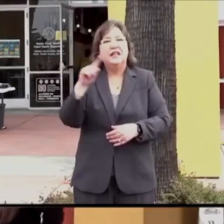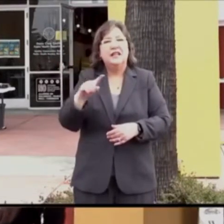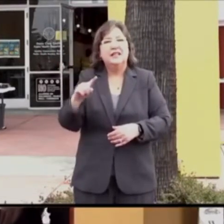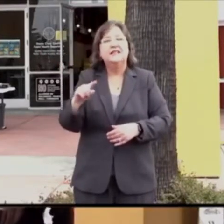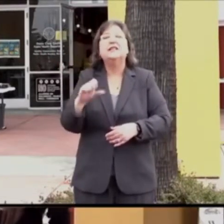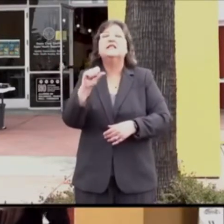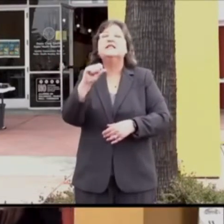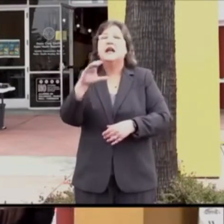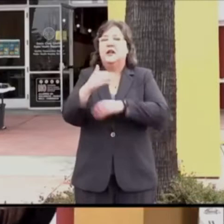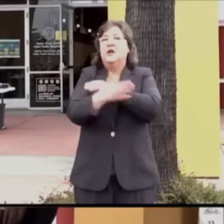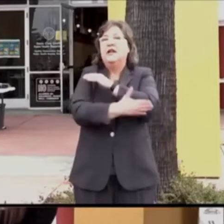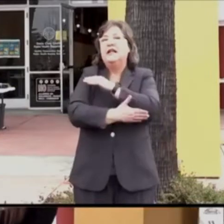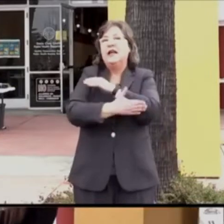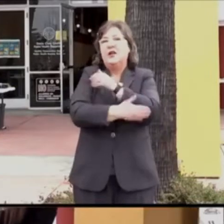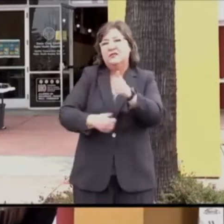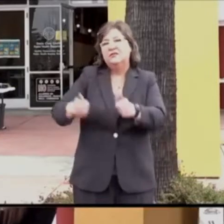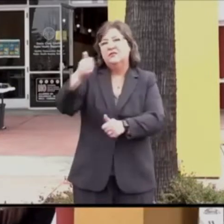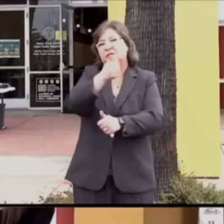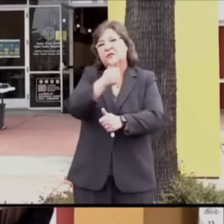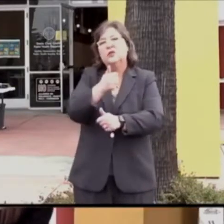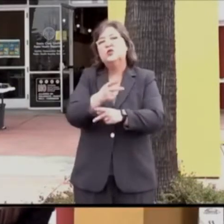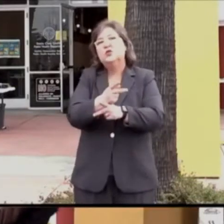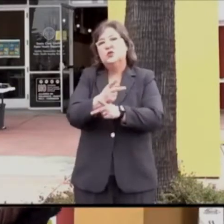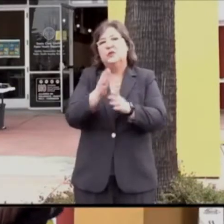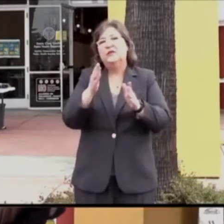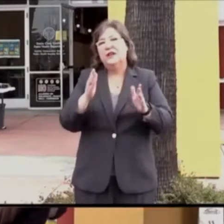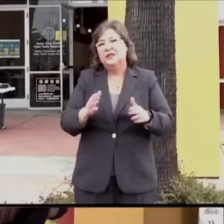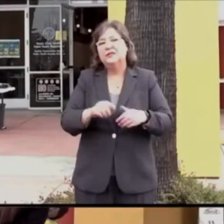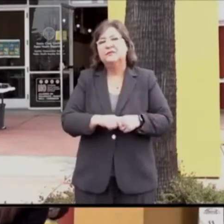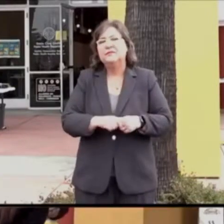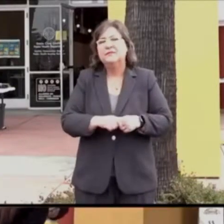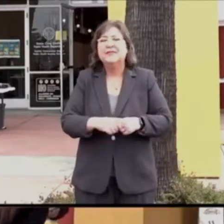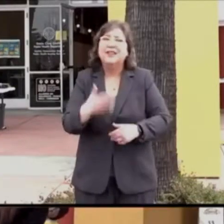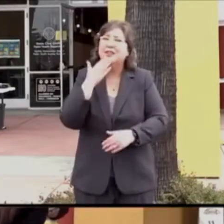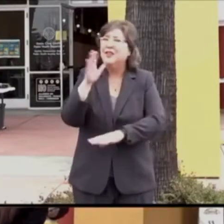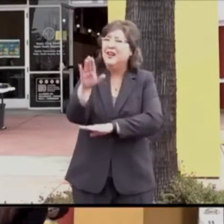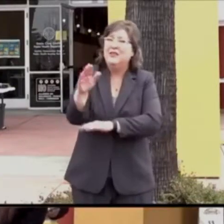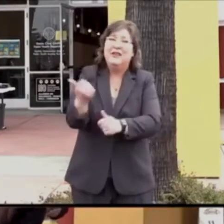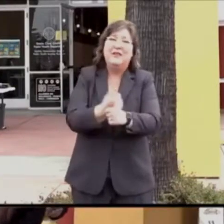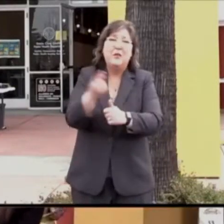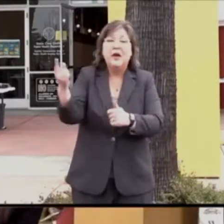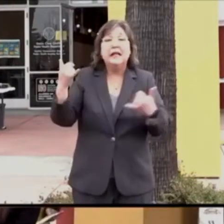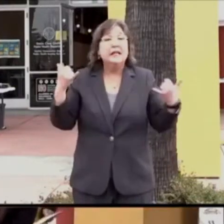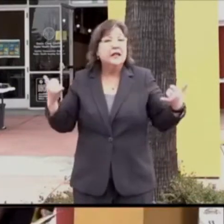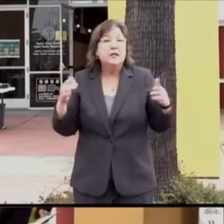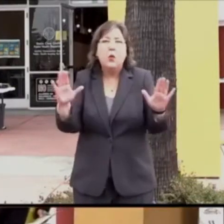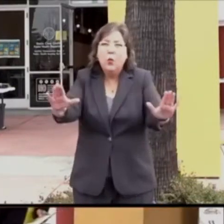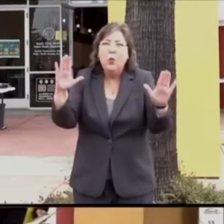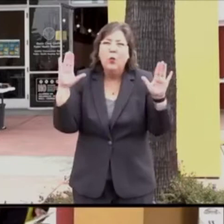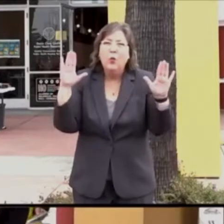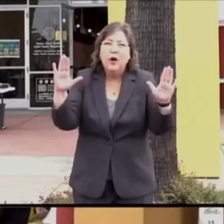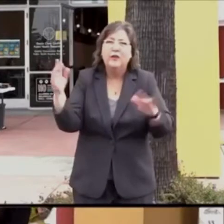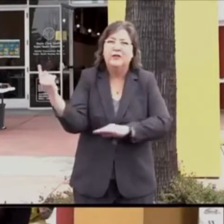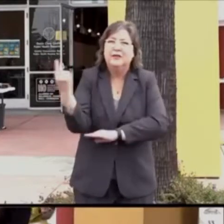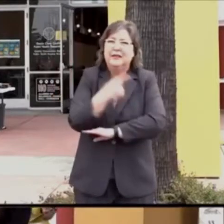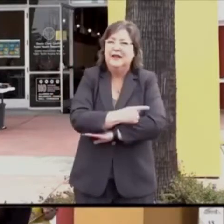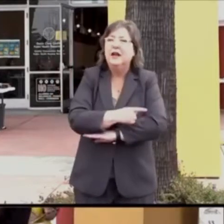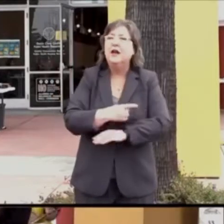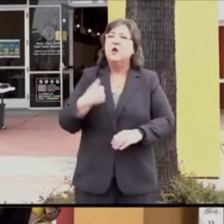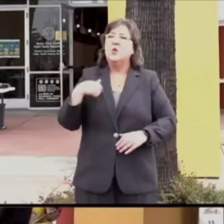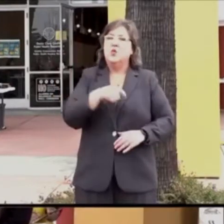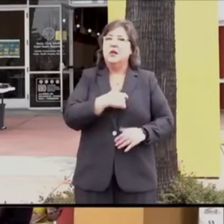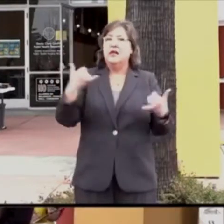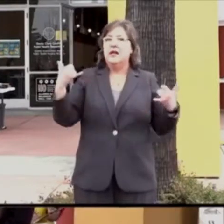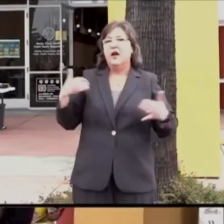Well, good afternoon, everyone. And I want to say what a really wonderful day this is to get this service in this